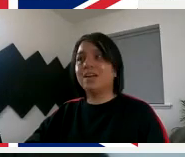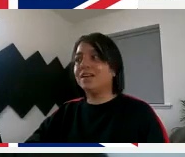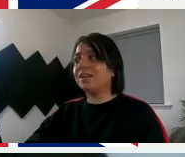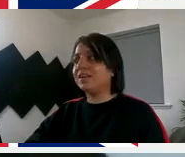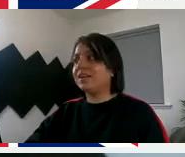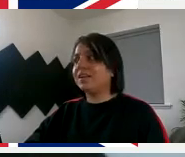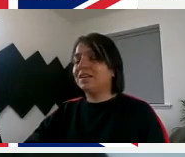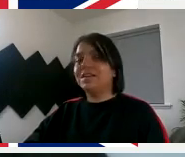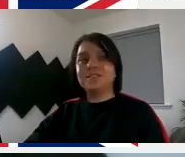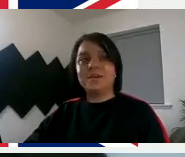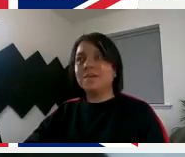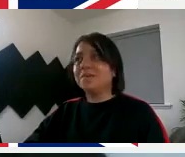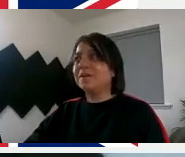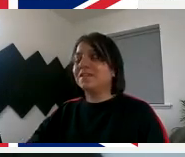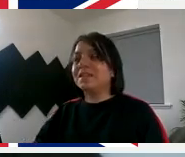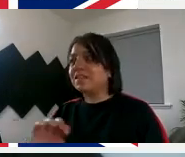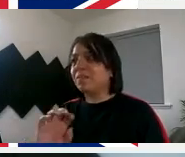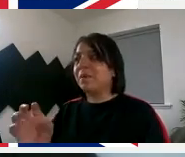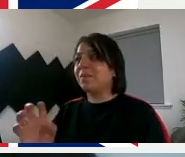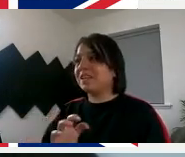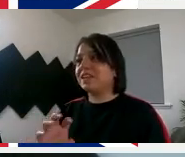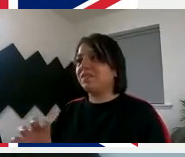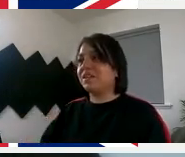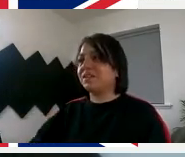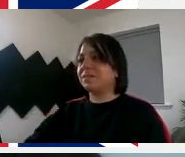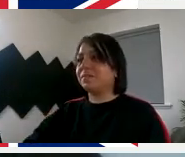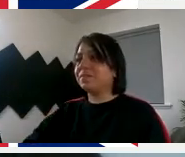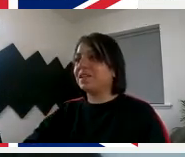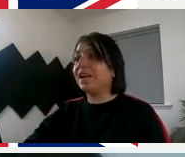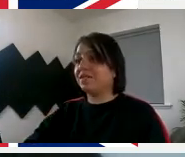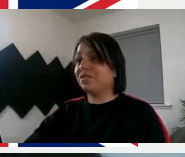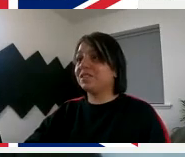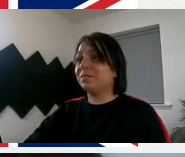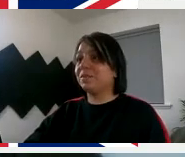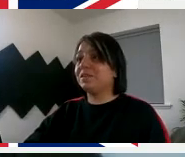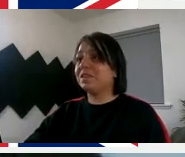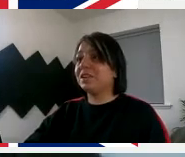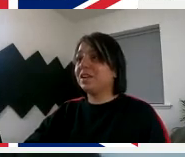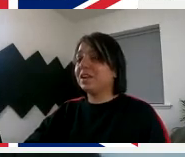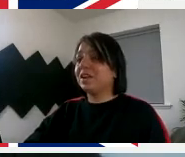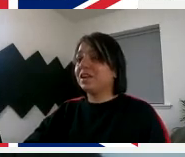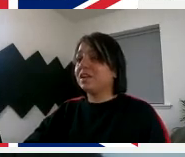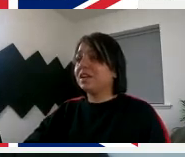underwear. So people can say different things. Yeah, trunks and boots.